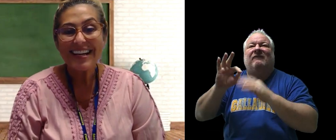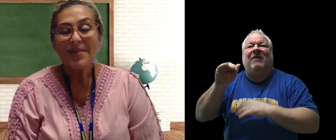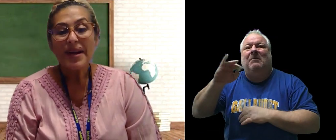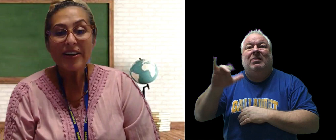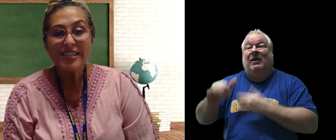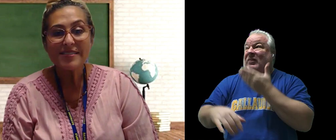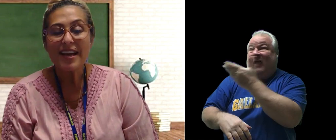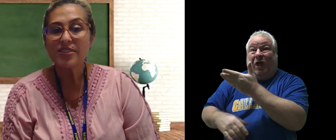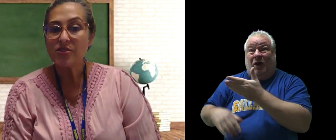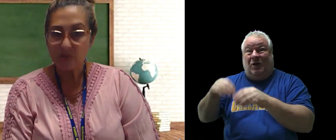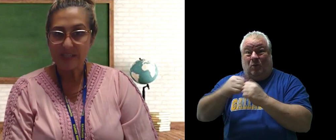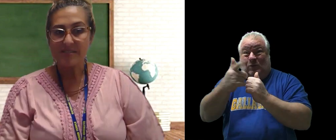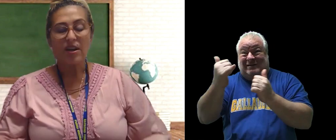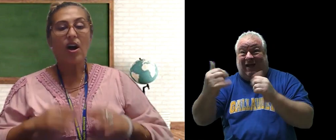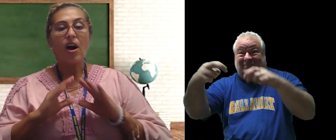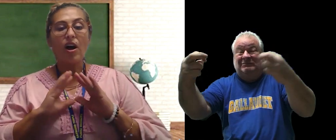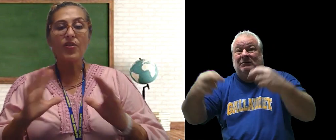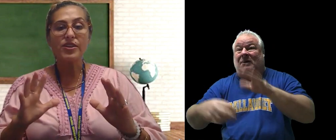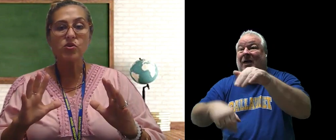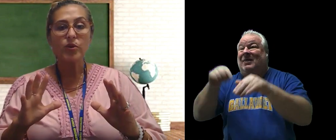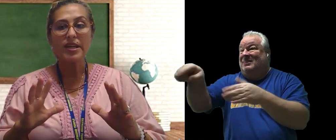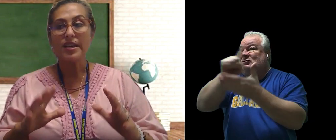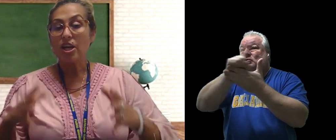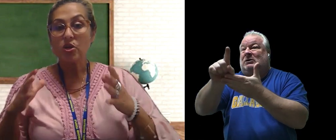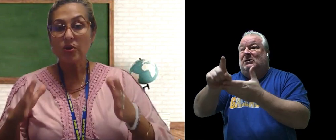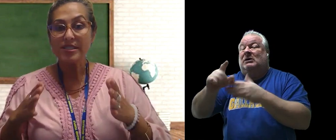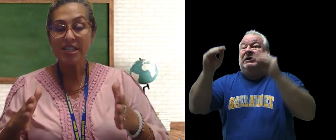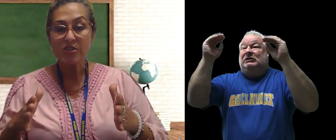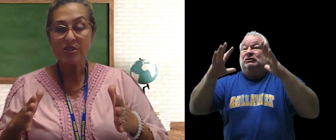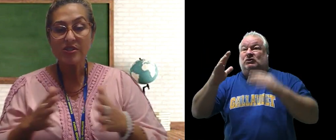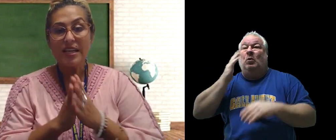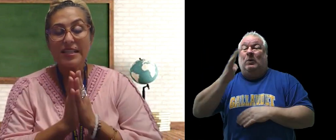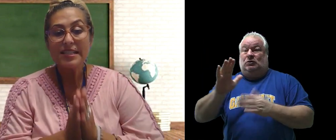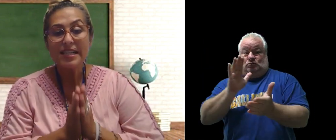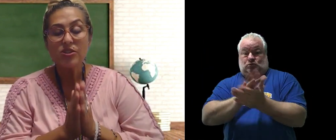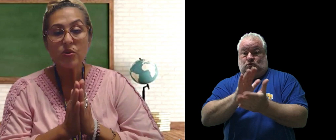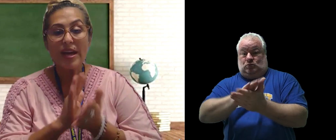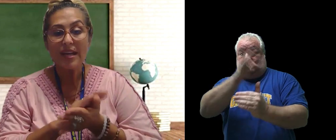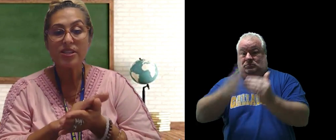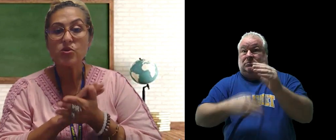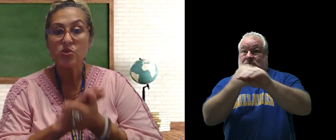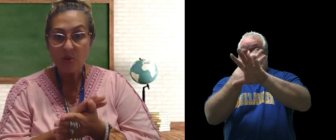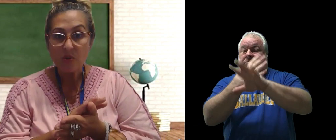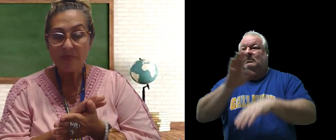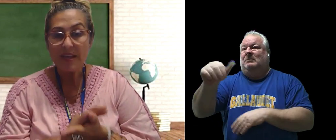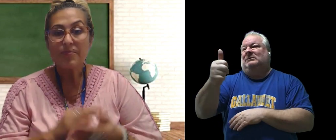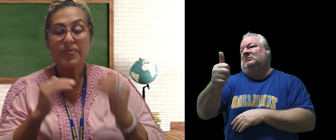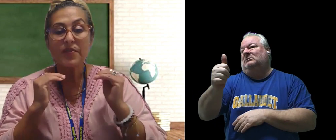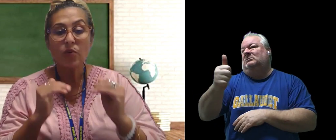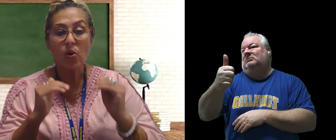listening. Parents and students, all this week, your teachers need to end